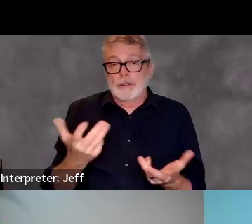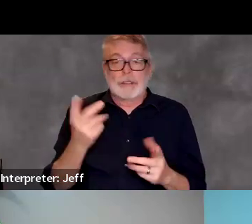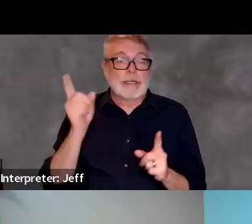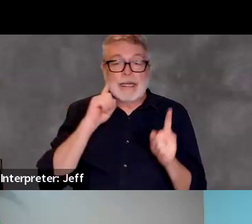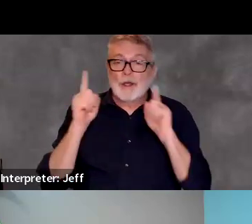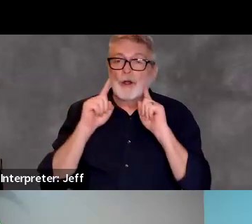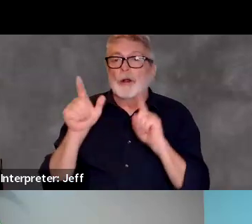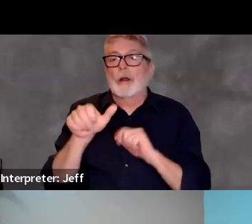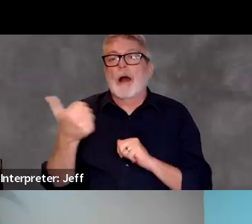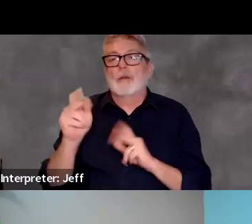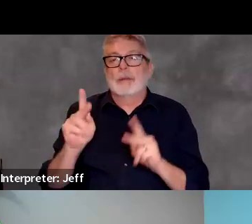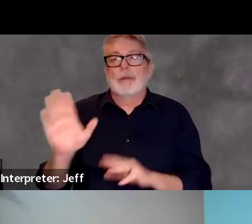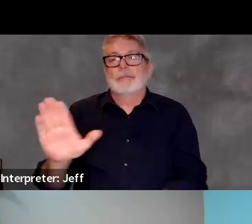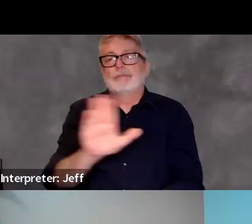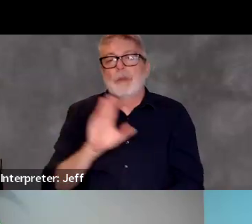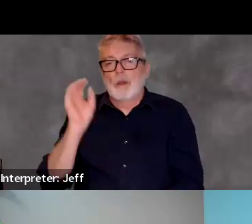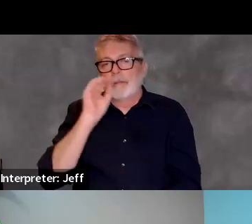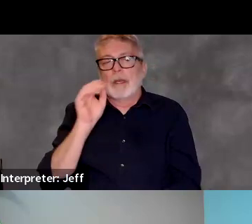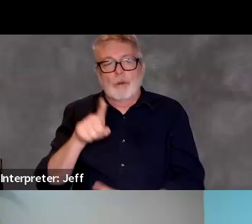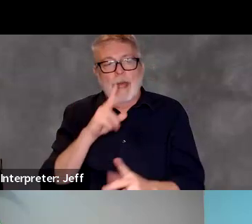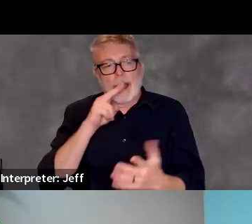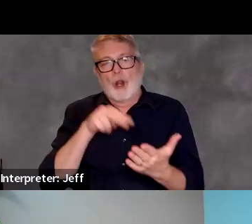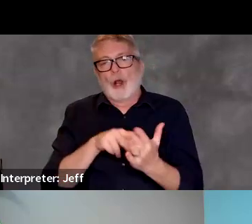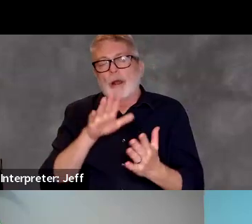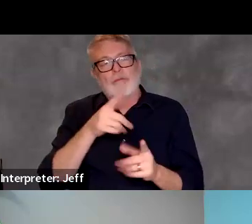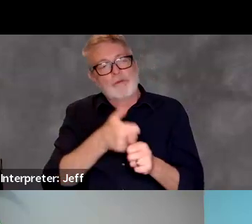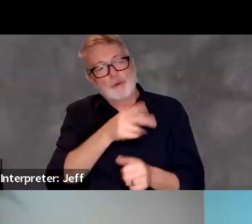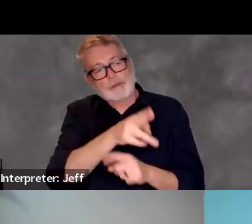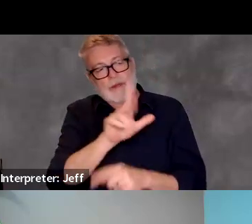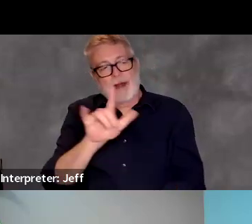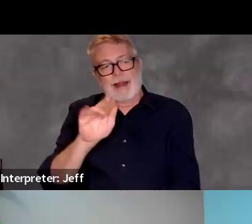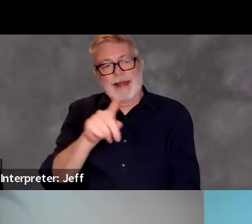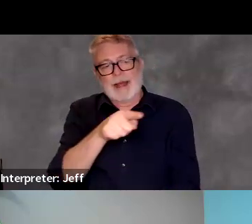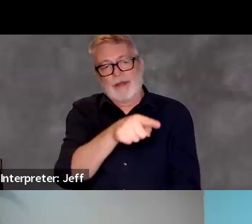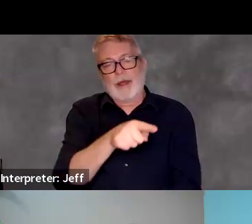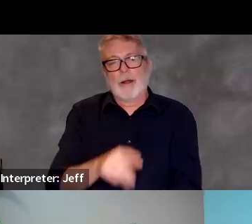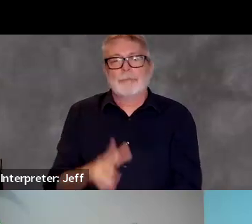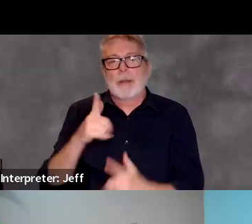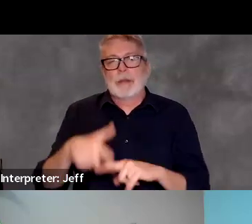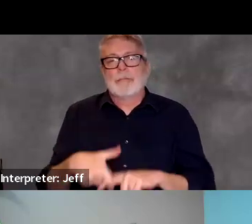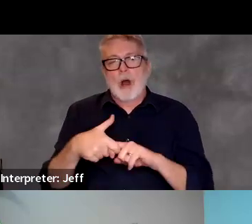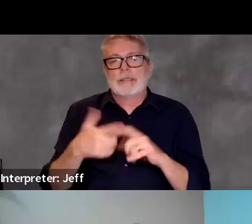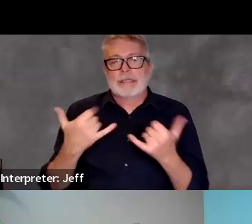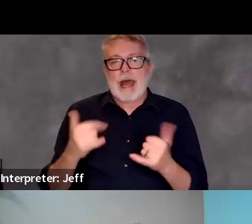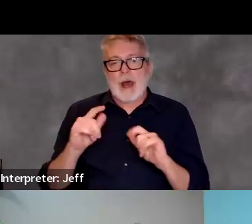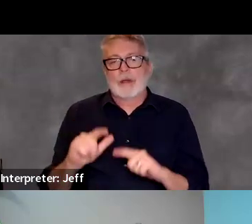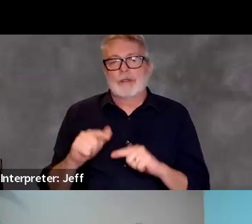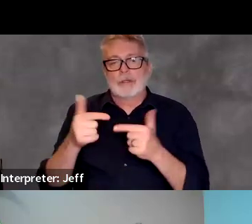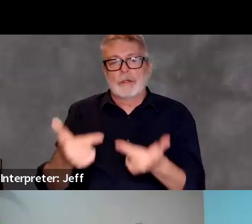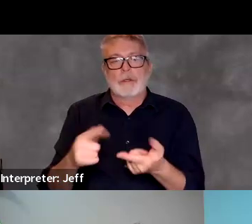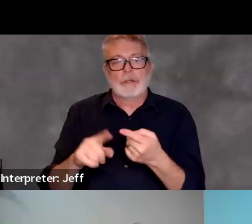others say about it, you can follow that link to it. So I'm going to pause there and I'm going to turn it over